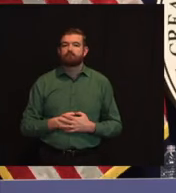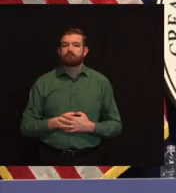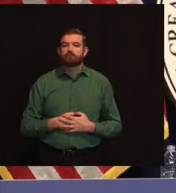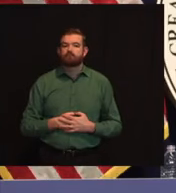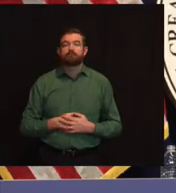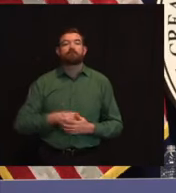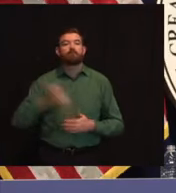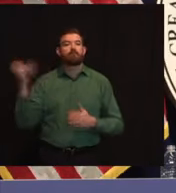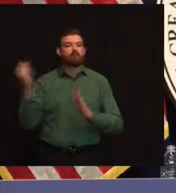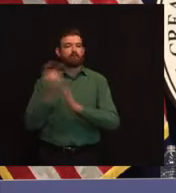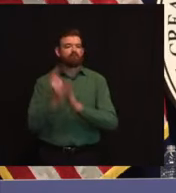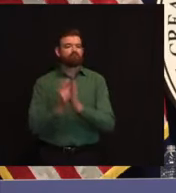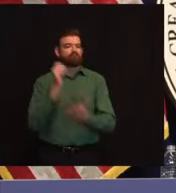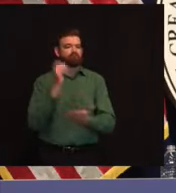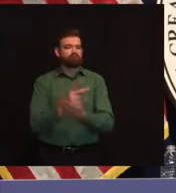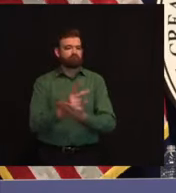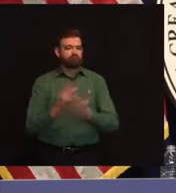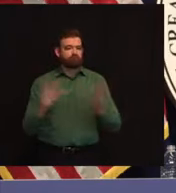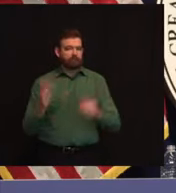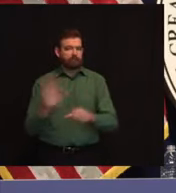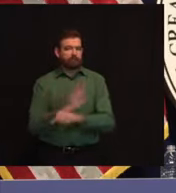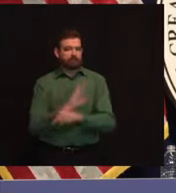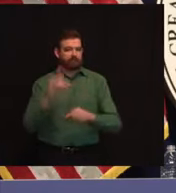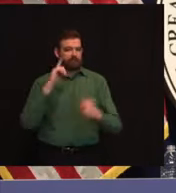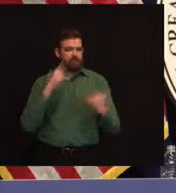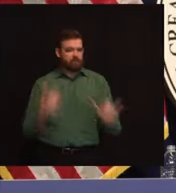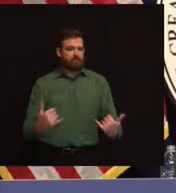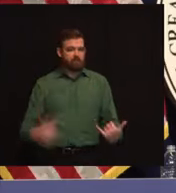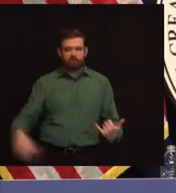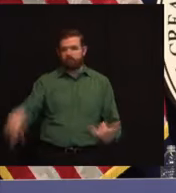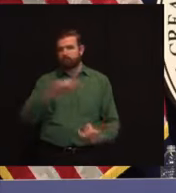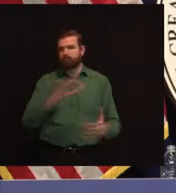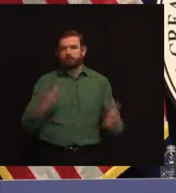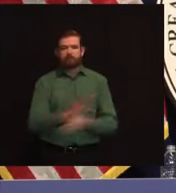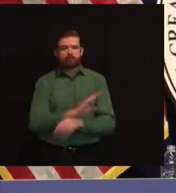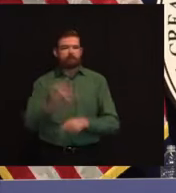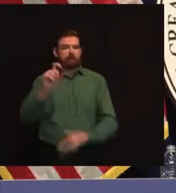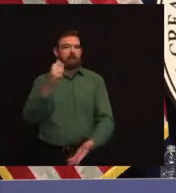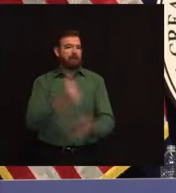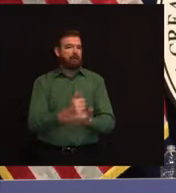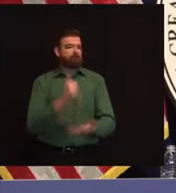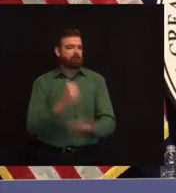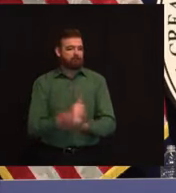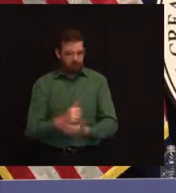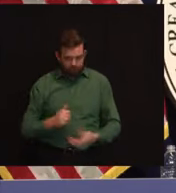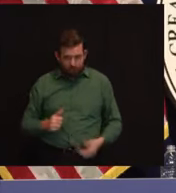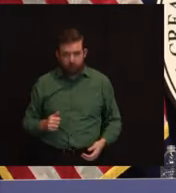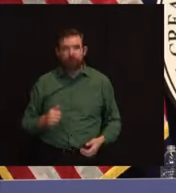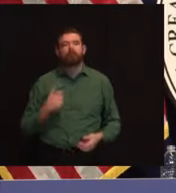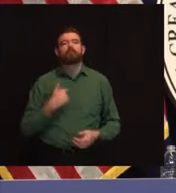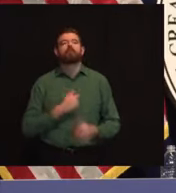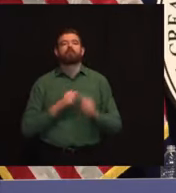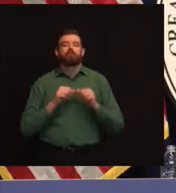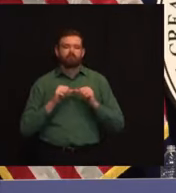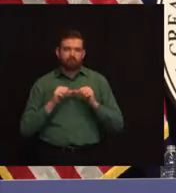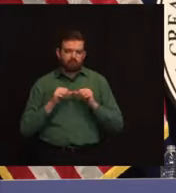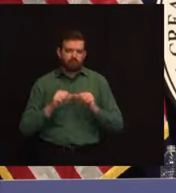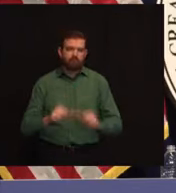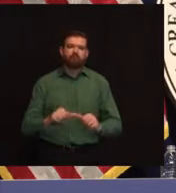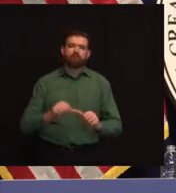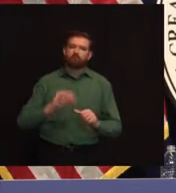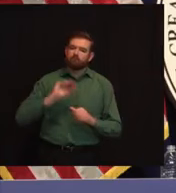knows they need. We continue to plow through the enormous backlog of folks for claiming unemployment